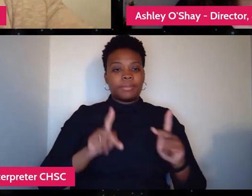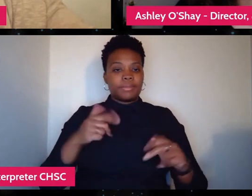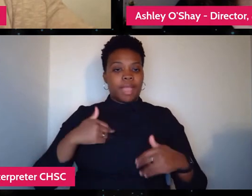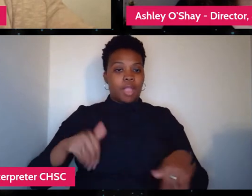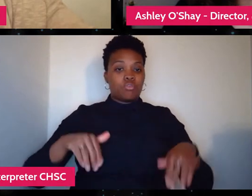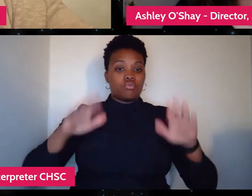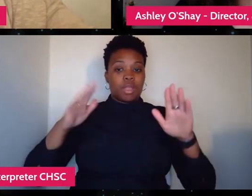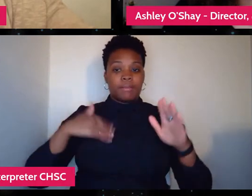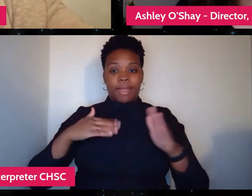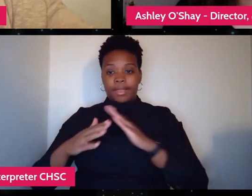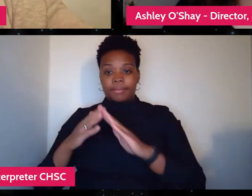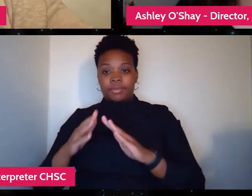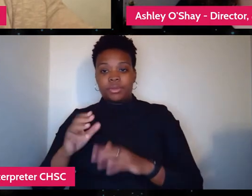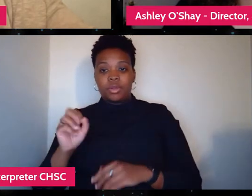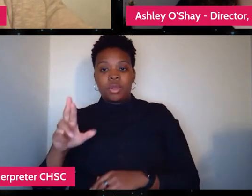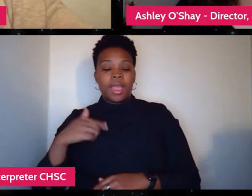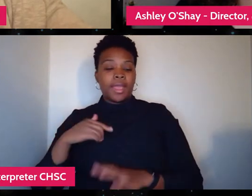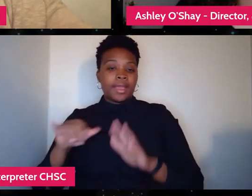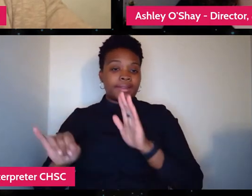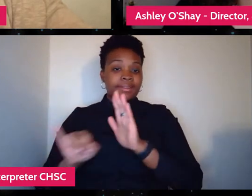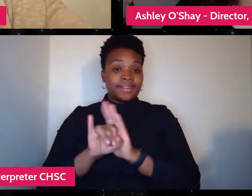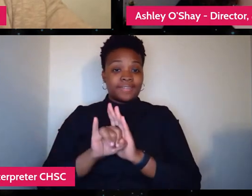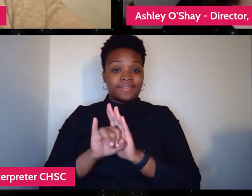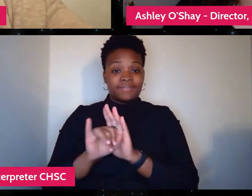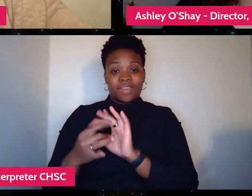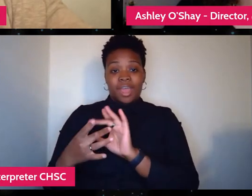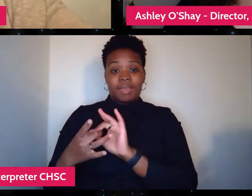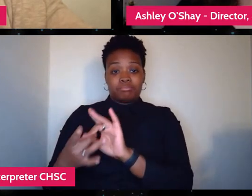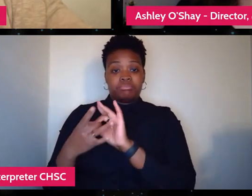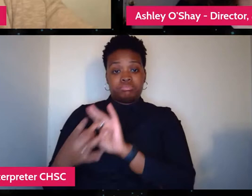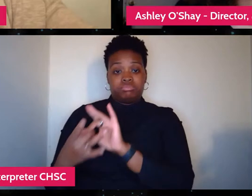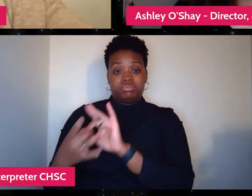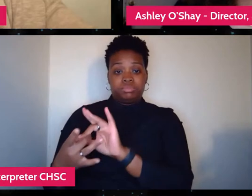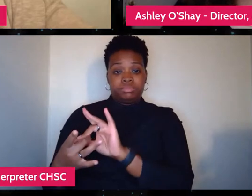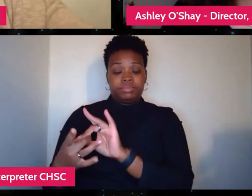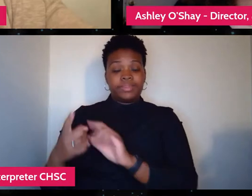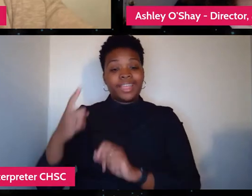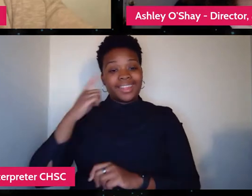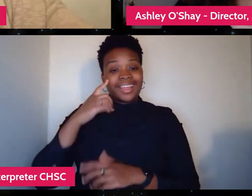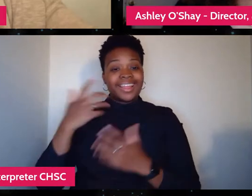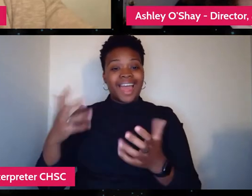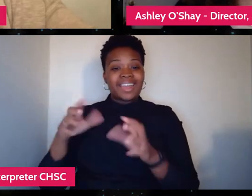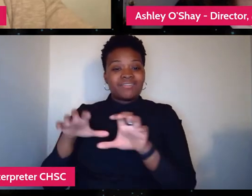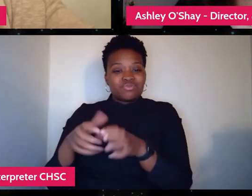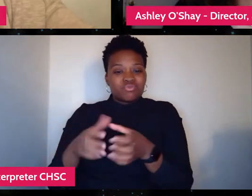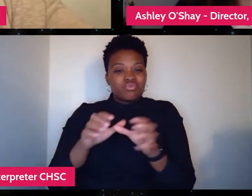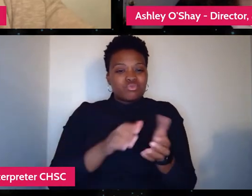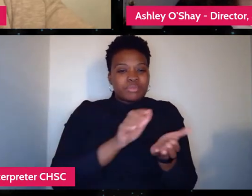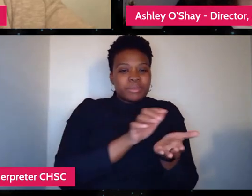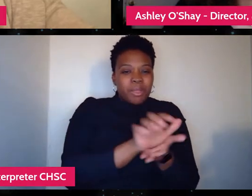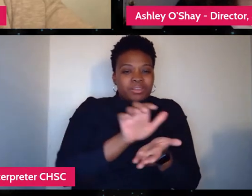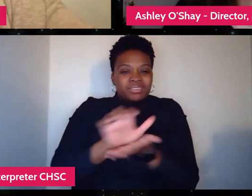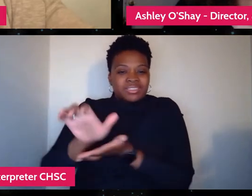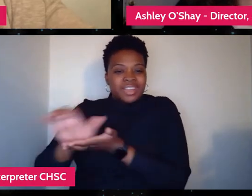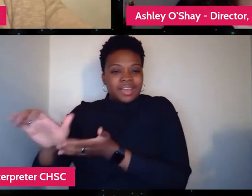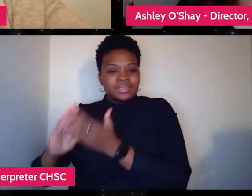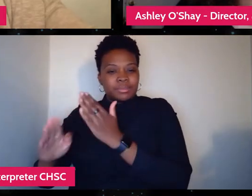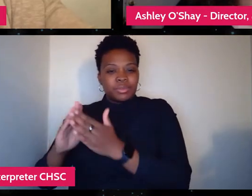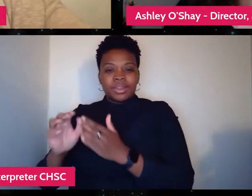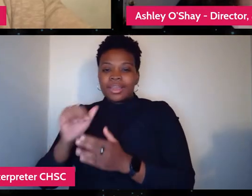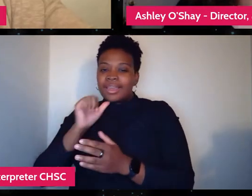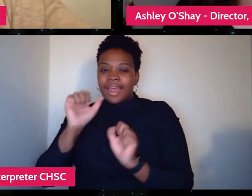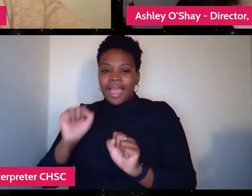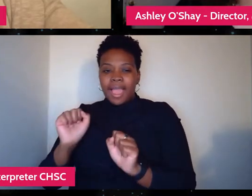that I identify with, because I really think a lot of marginalized communities just haven't been able to see